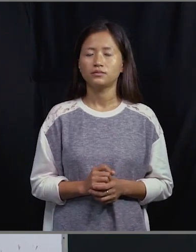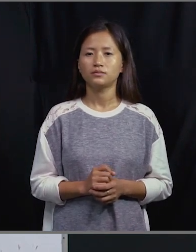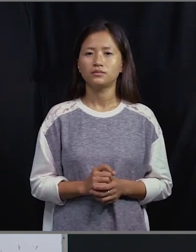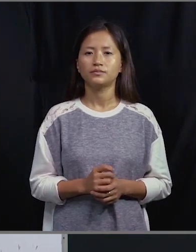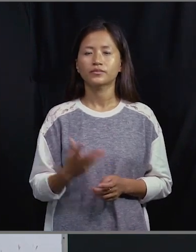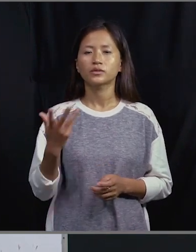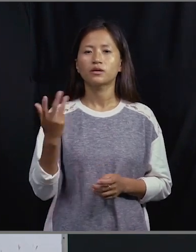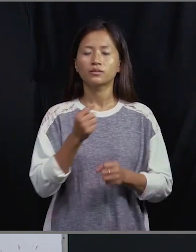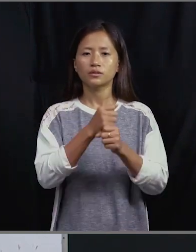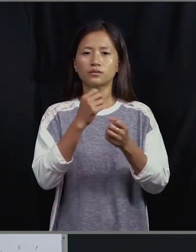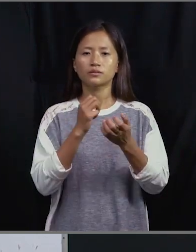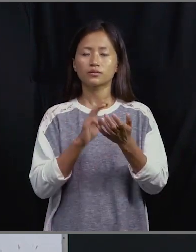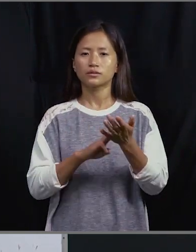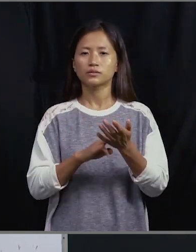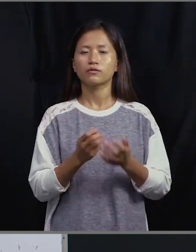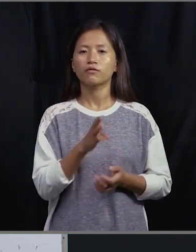How many grams of